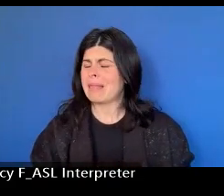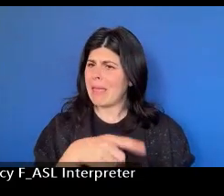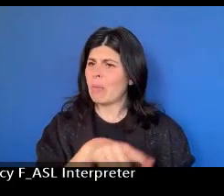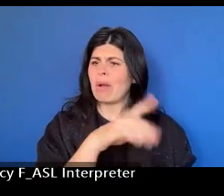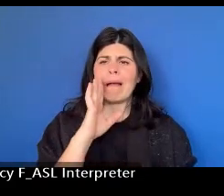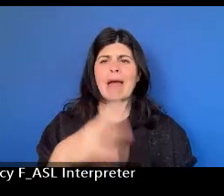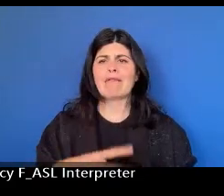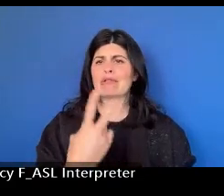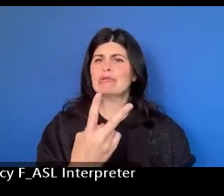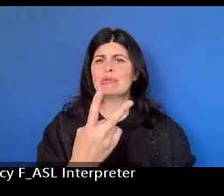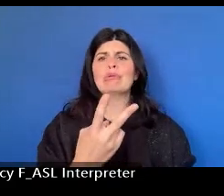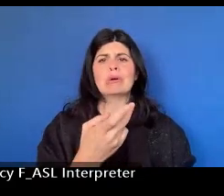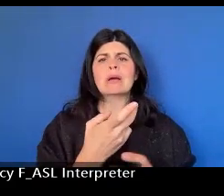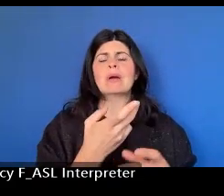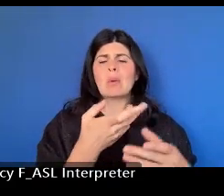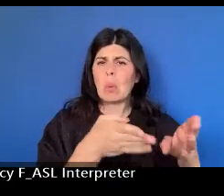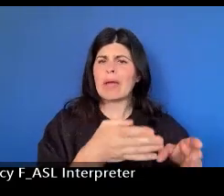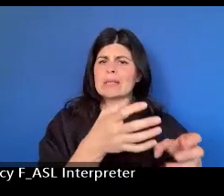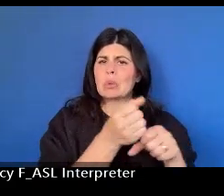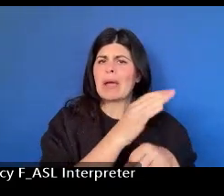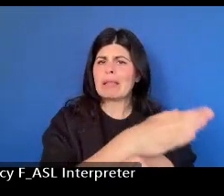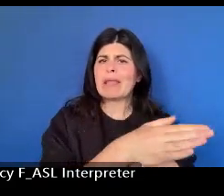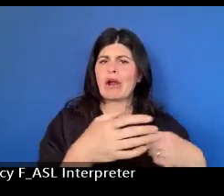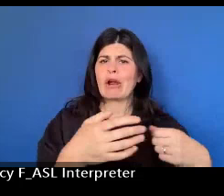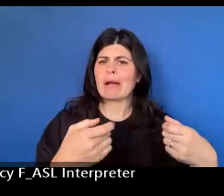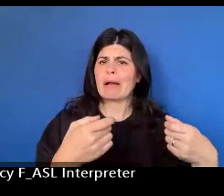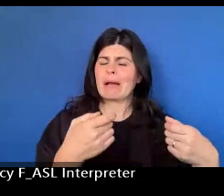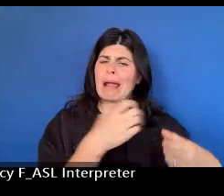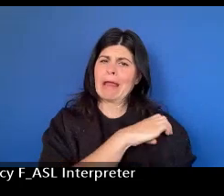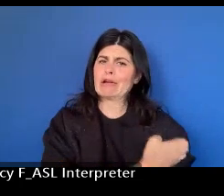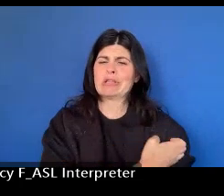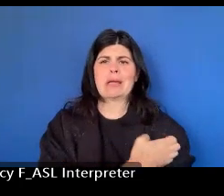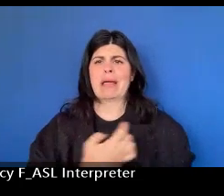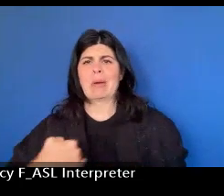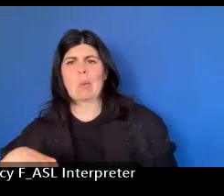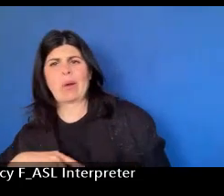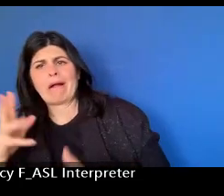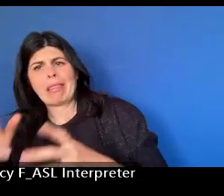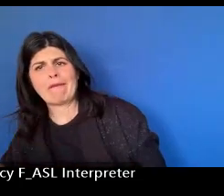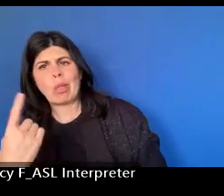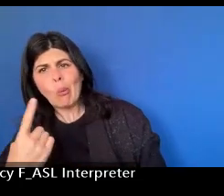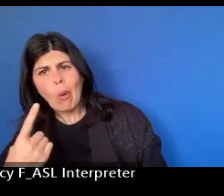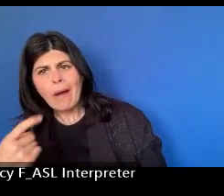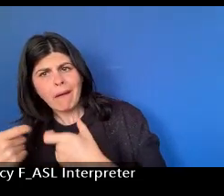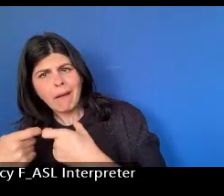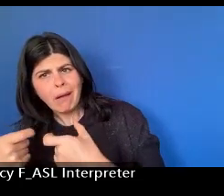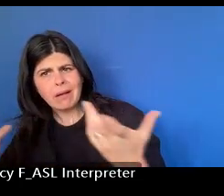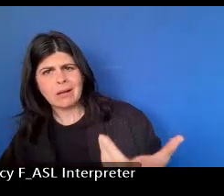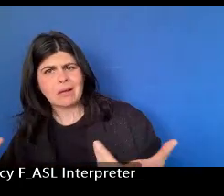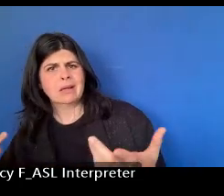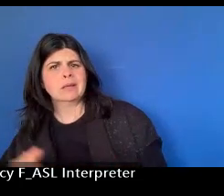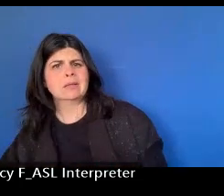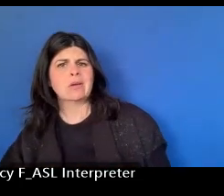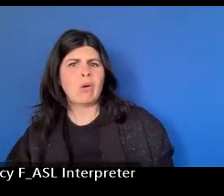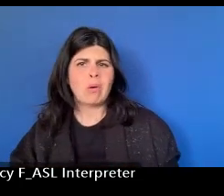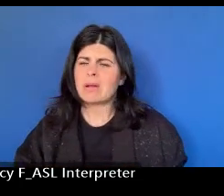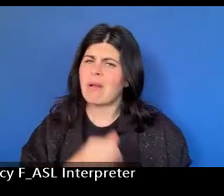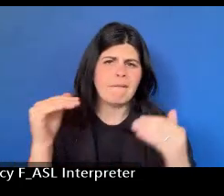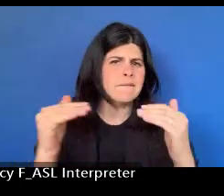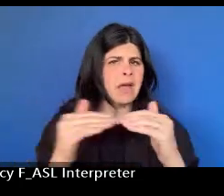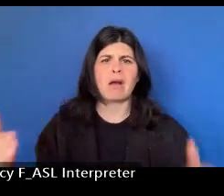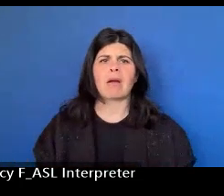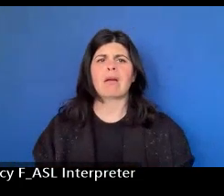It's so unfair. And that's my comment. Thank you. You can cut me off. Thank you, Kent. All right, the next